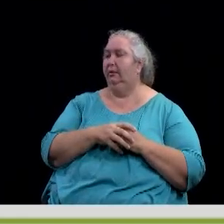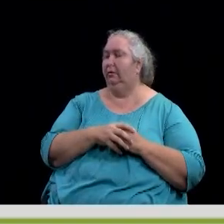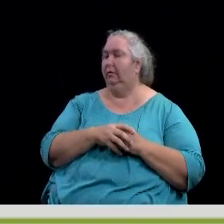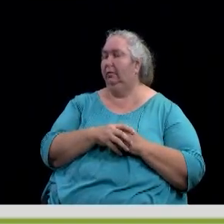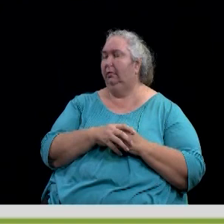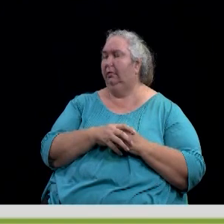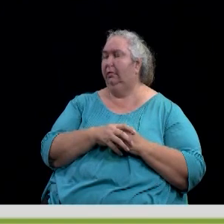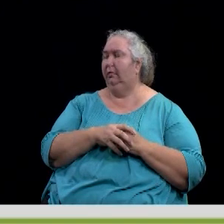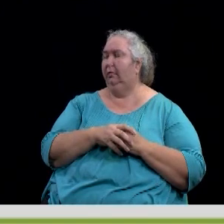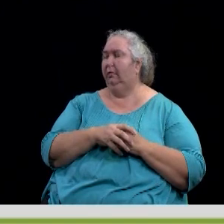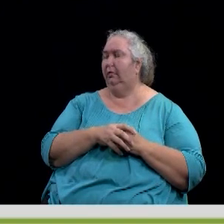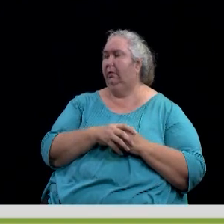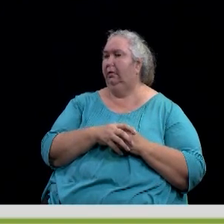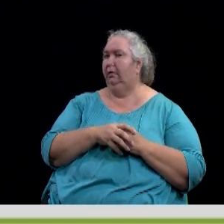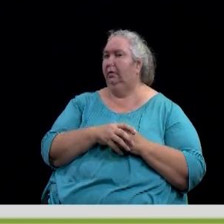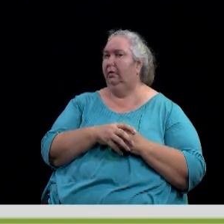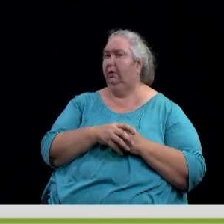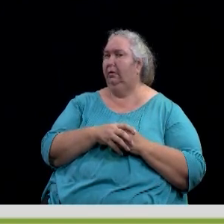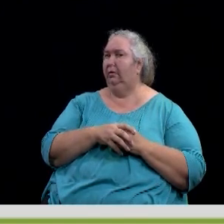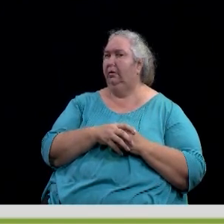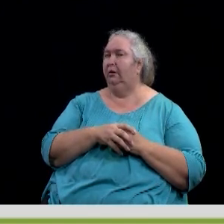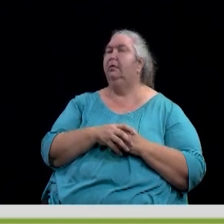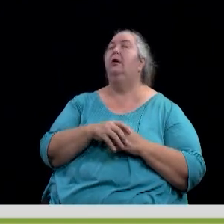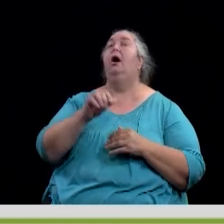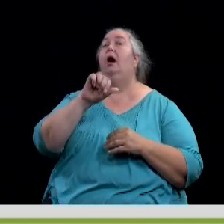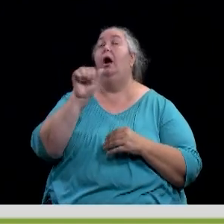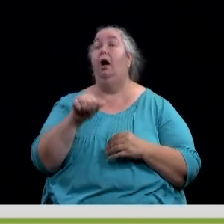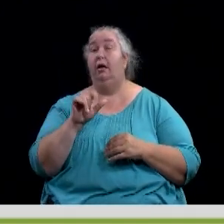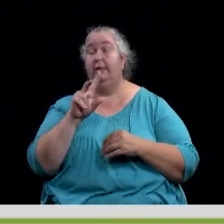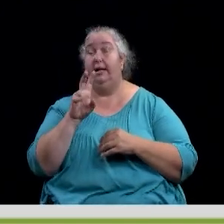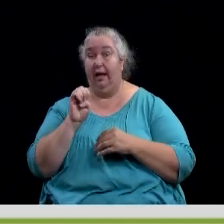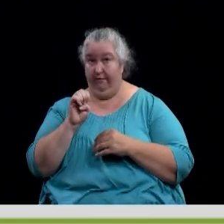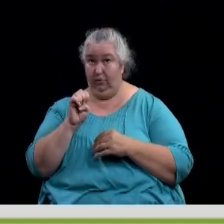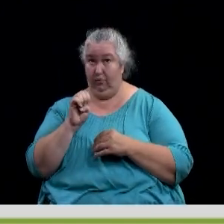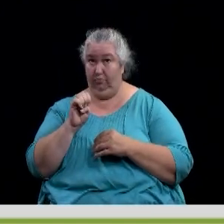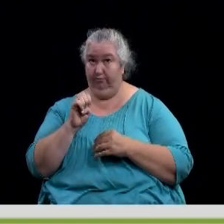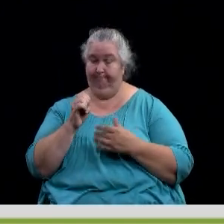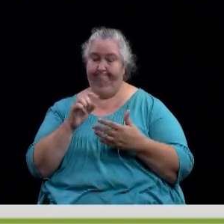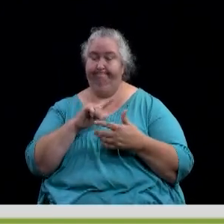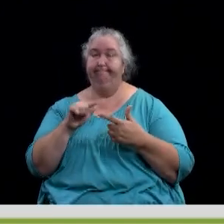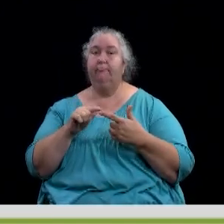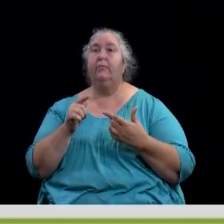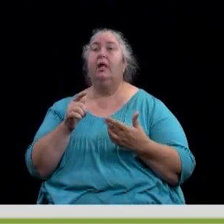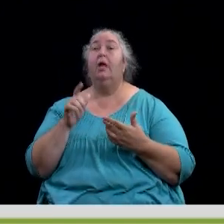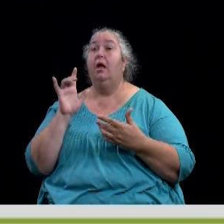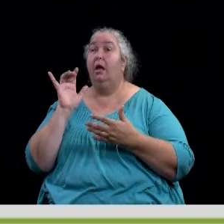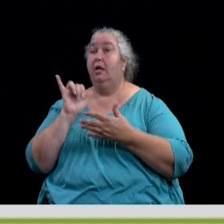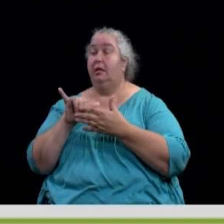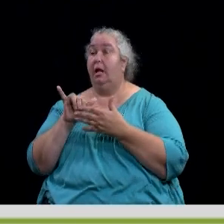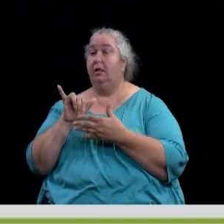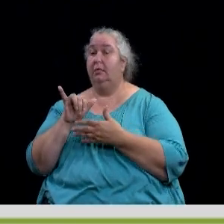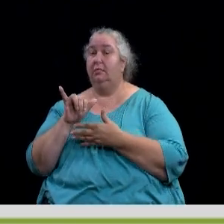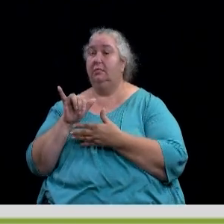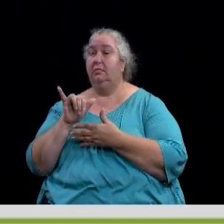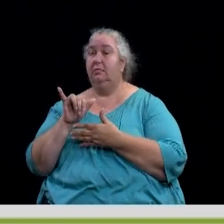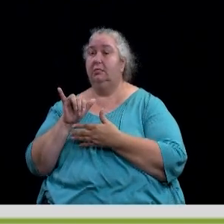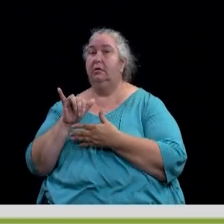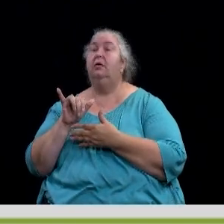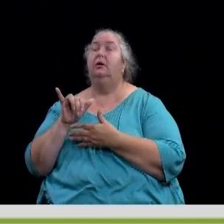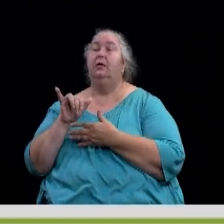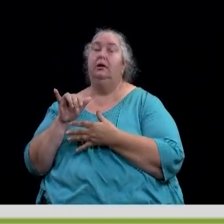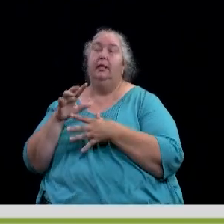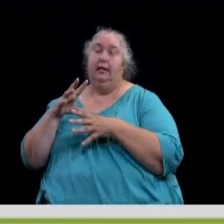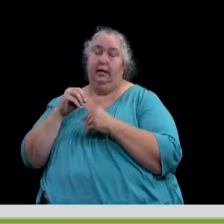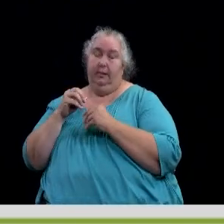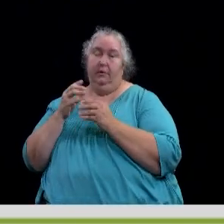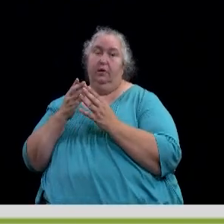Austin Avenue improvements. This project has been vetted through planning and community involvement, since fall of